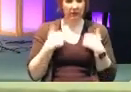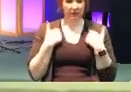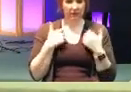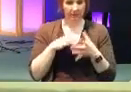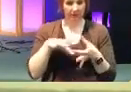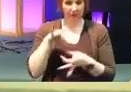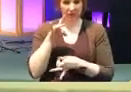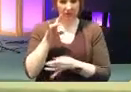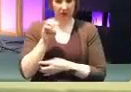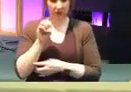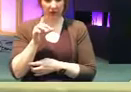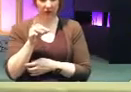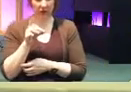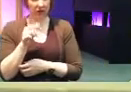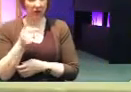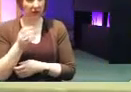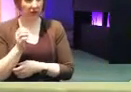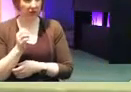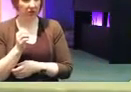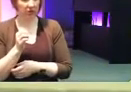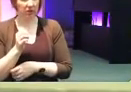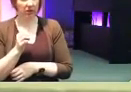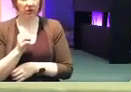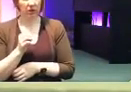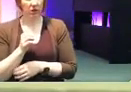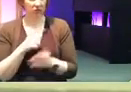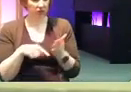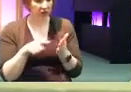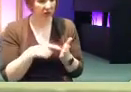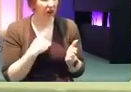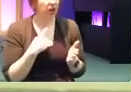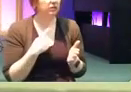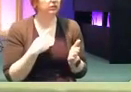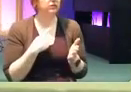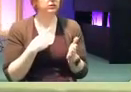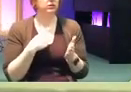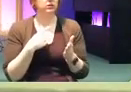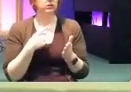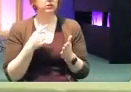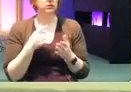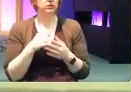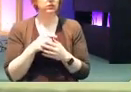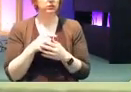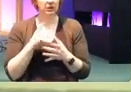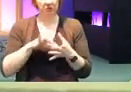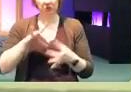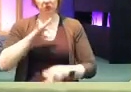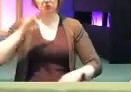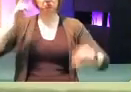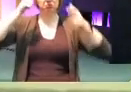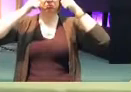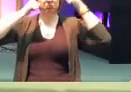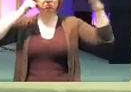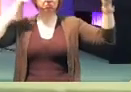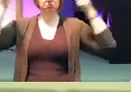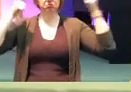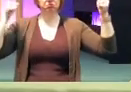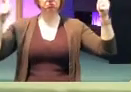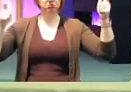today are ridiculed as spiritual fanatics.